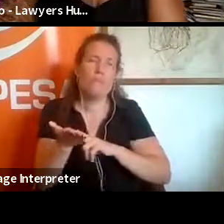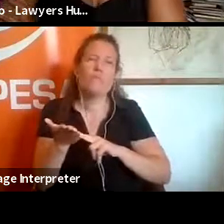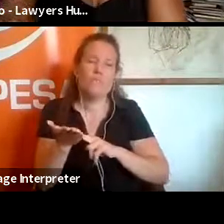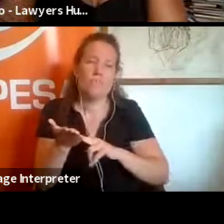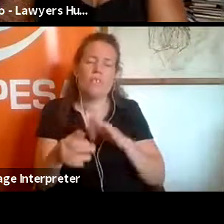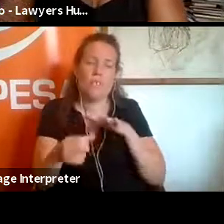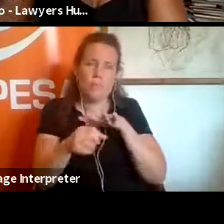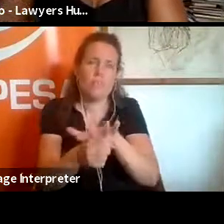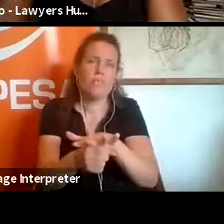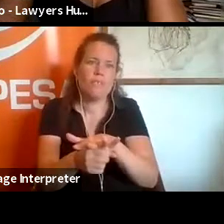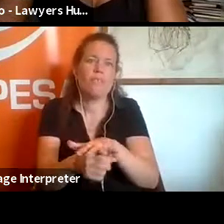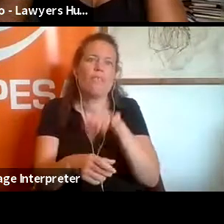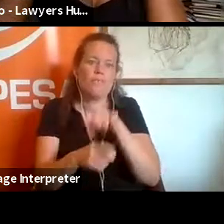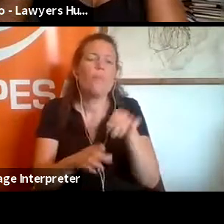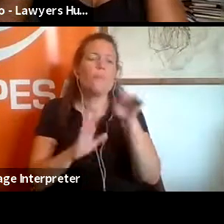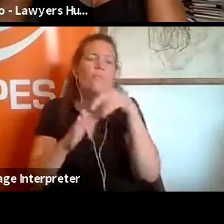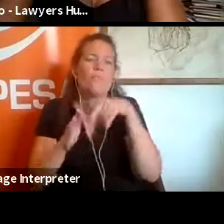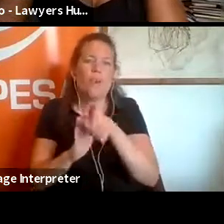from the principle.